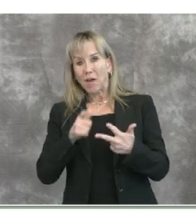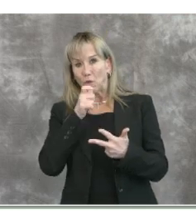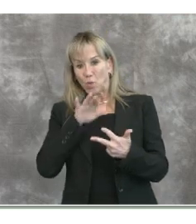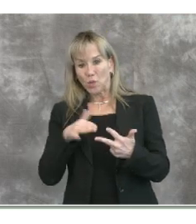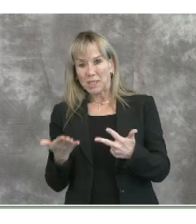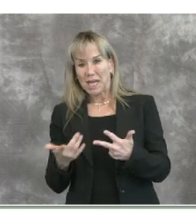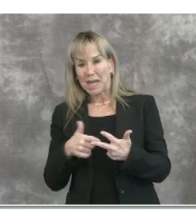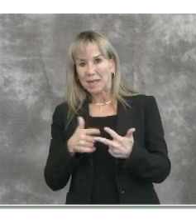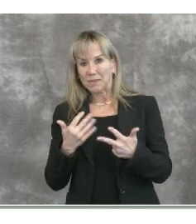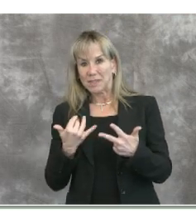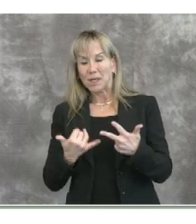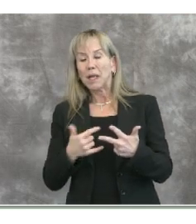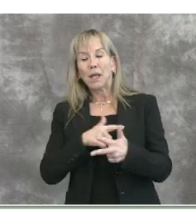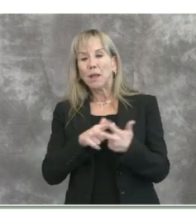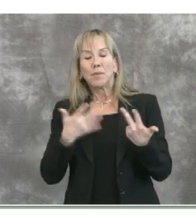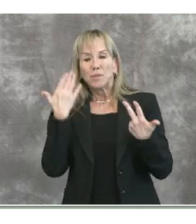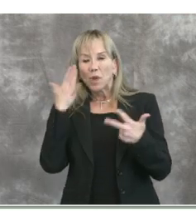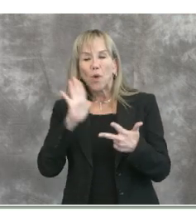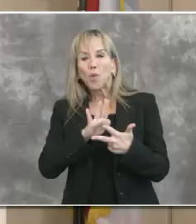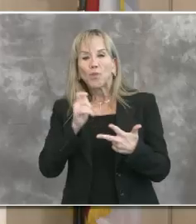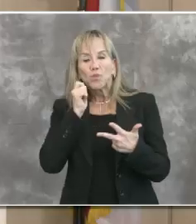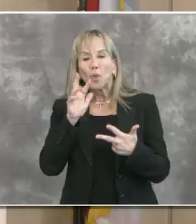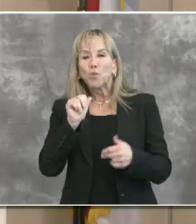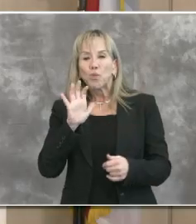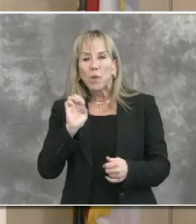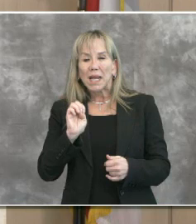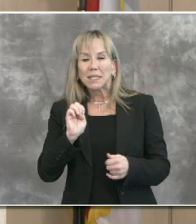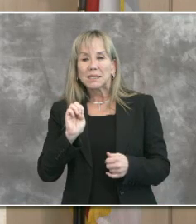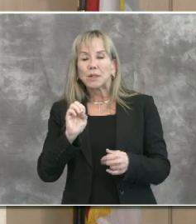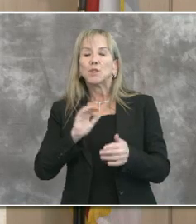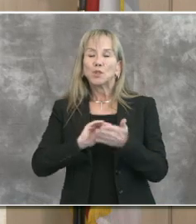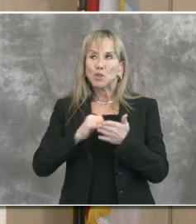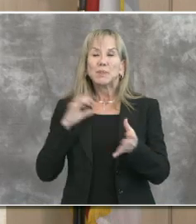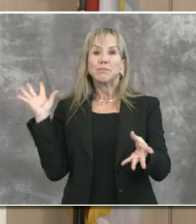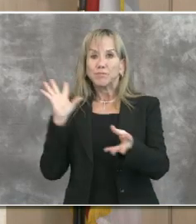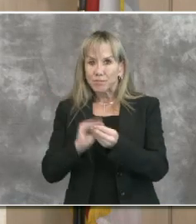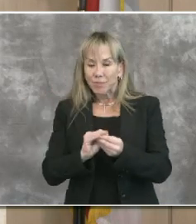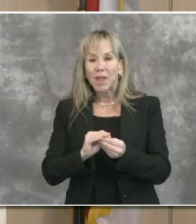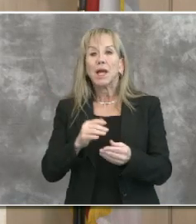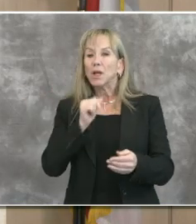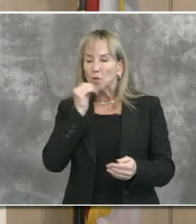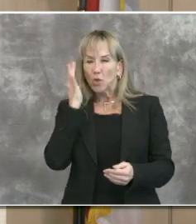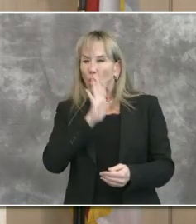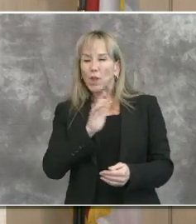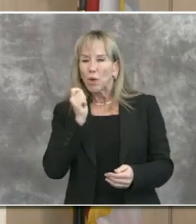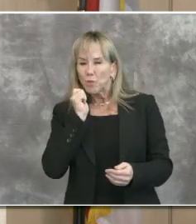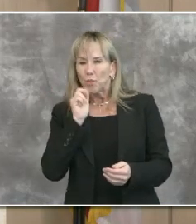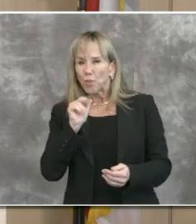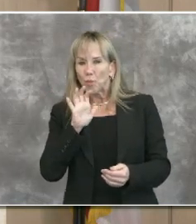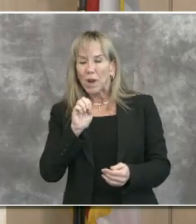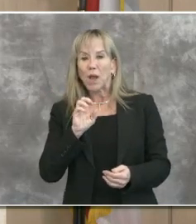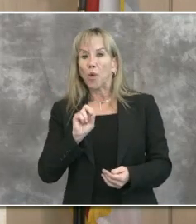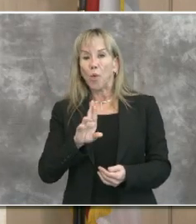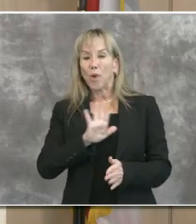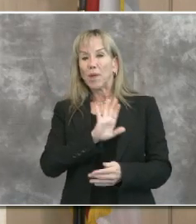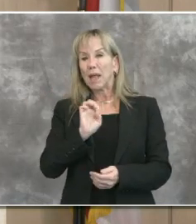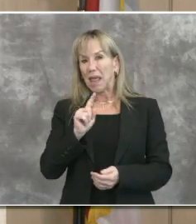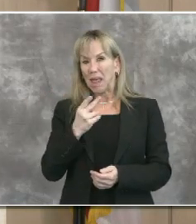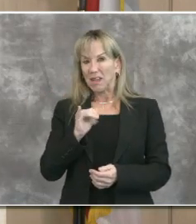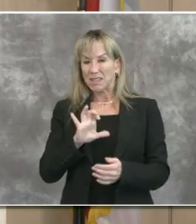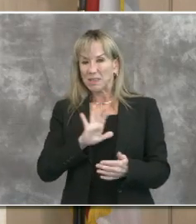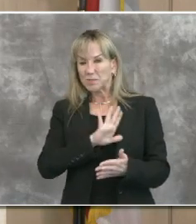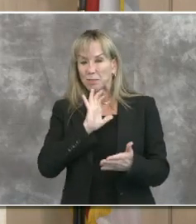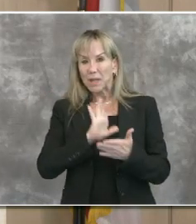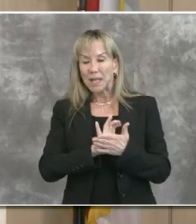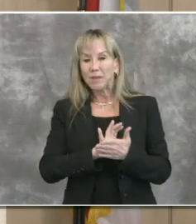ethnicity available today. So our sincerest sympathies and condolences once again go out to the families of all those who